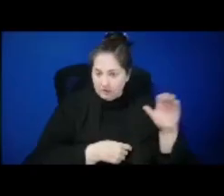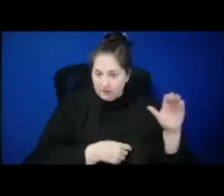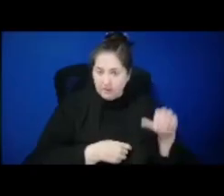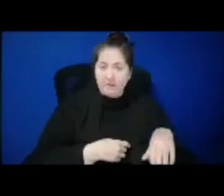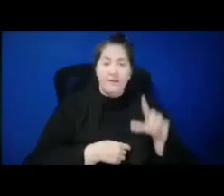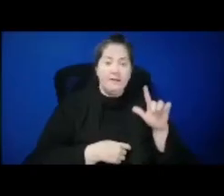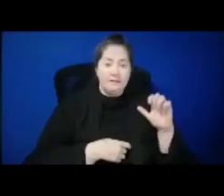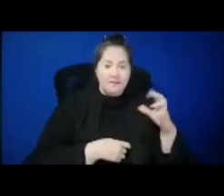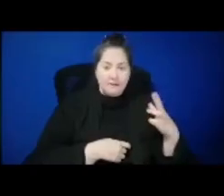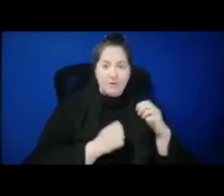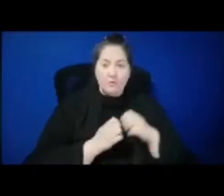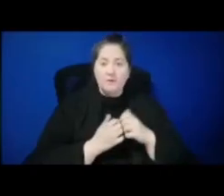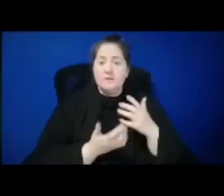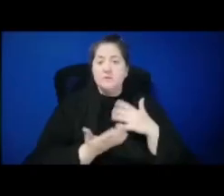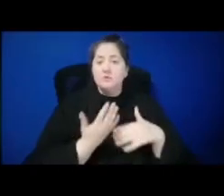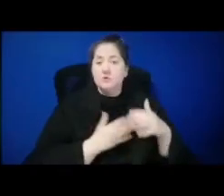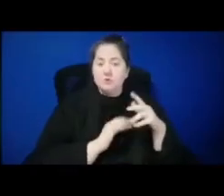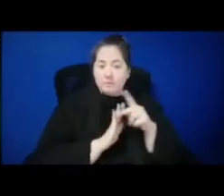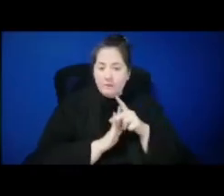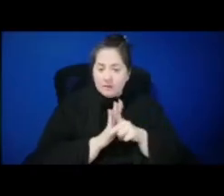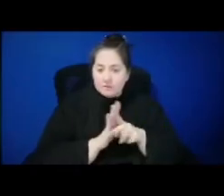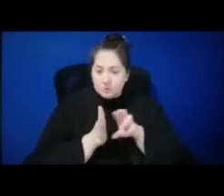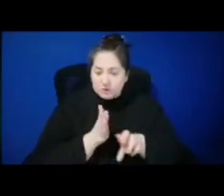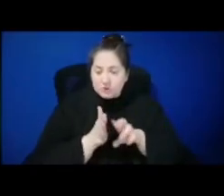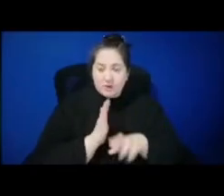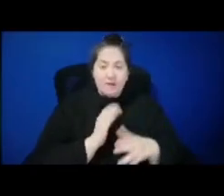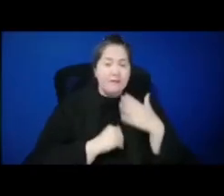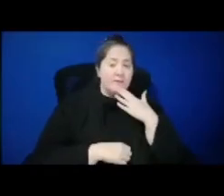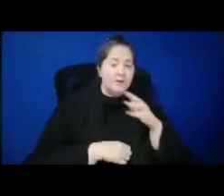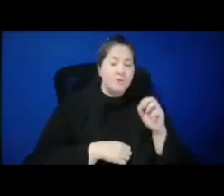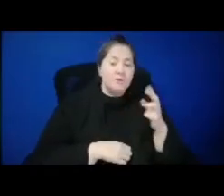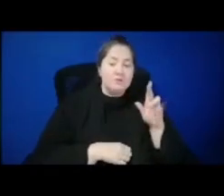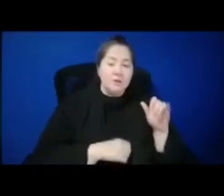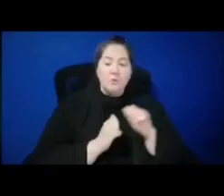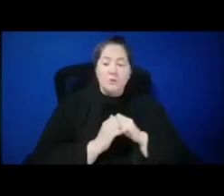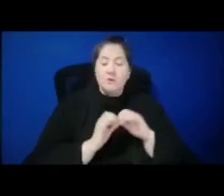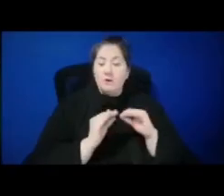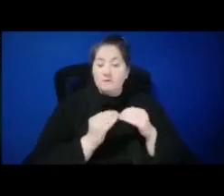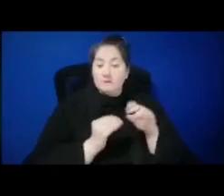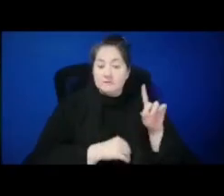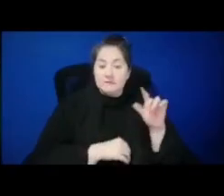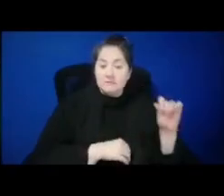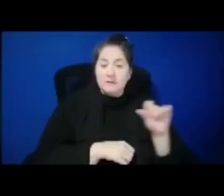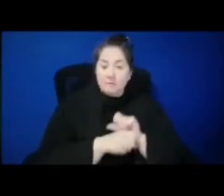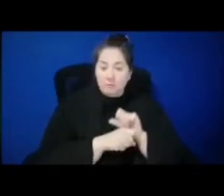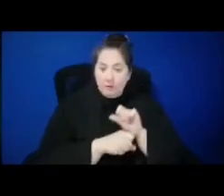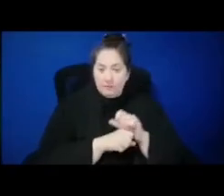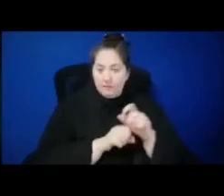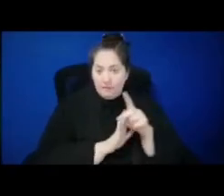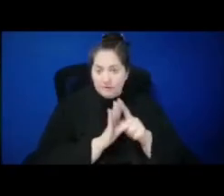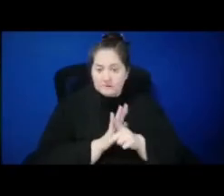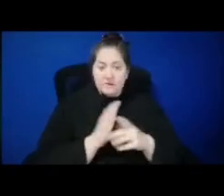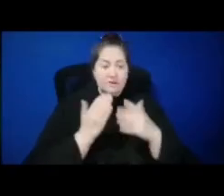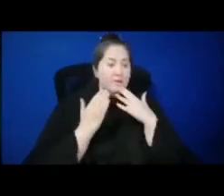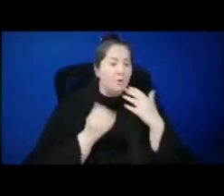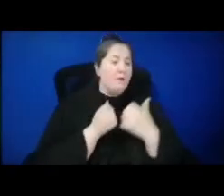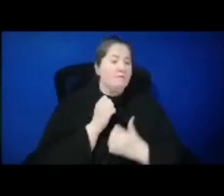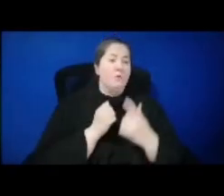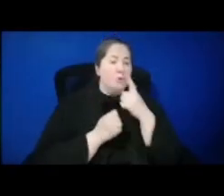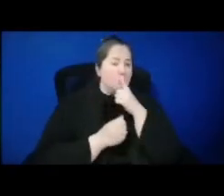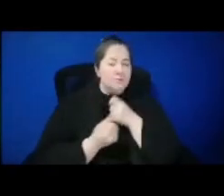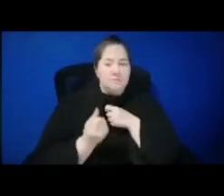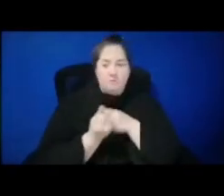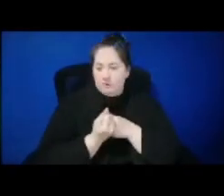to Leah with Social Policy Research. And thank you to Shelley with the Office of Disability Employment Policy, and everyone who has supported